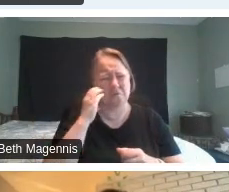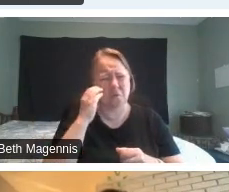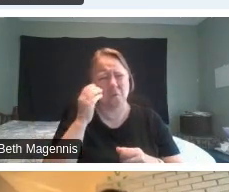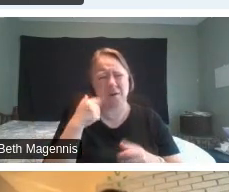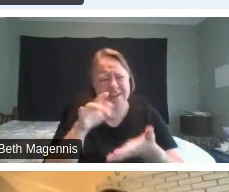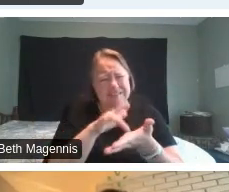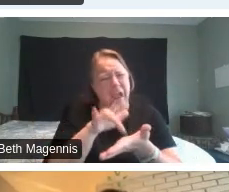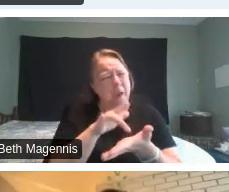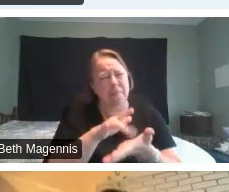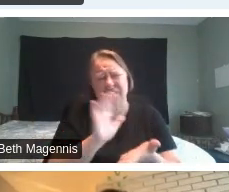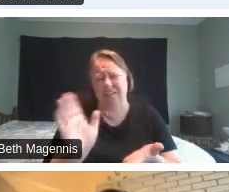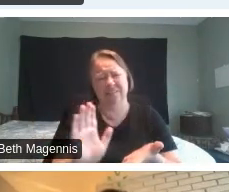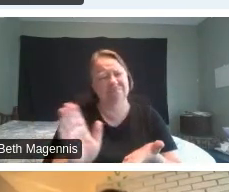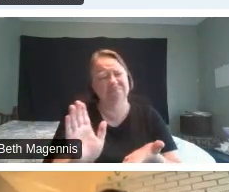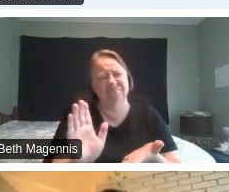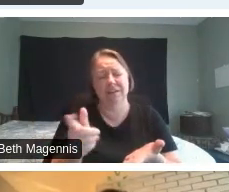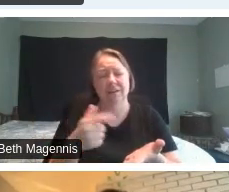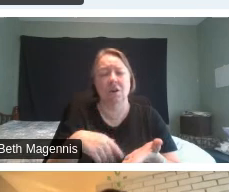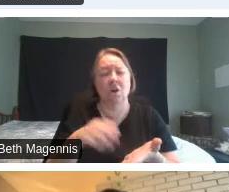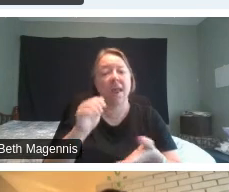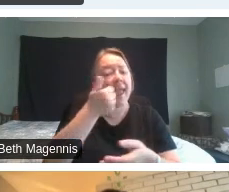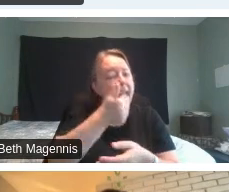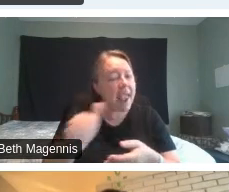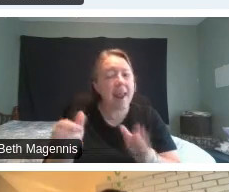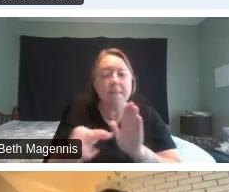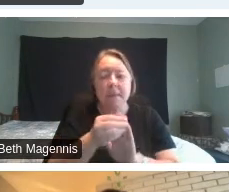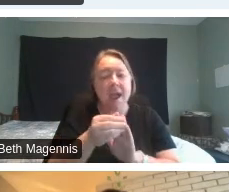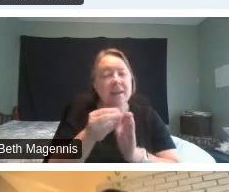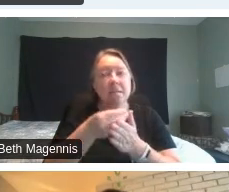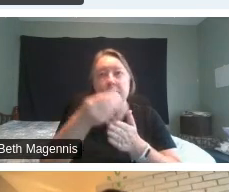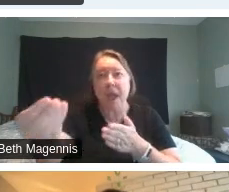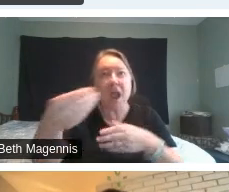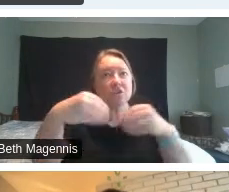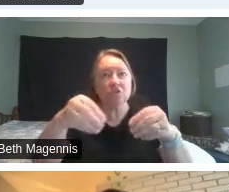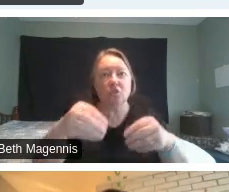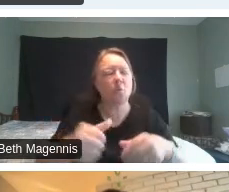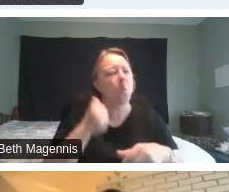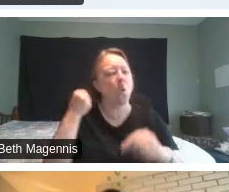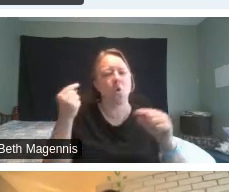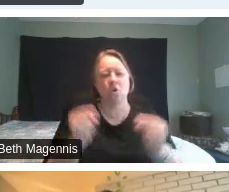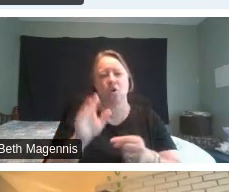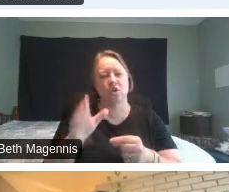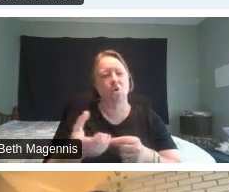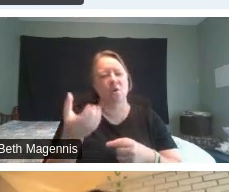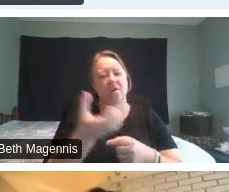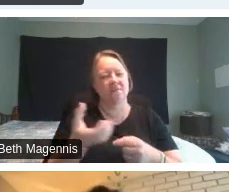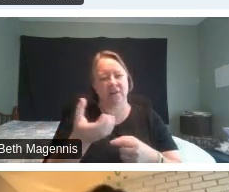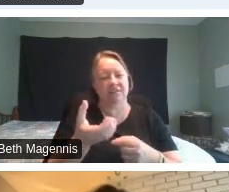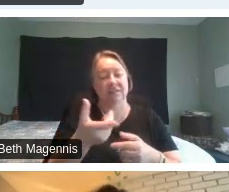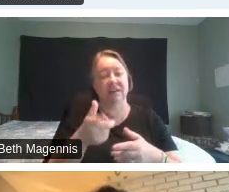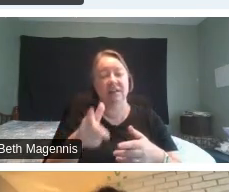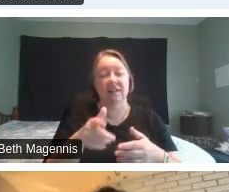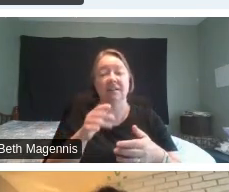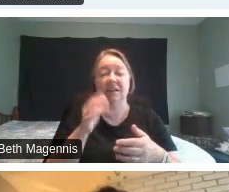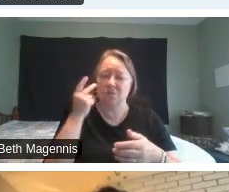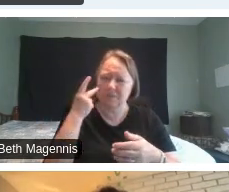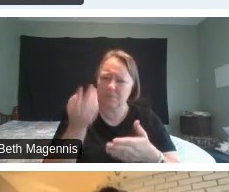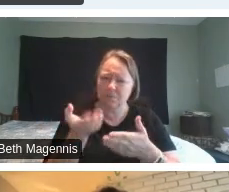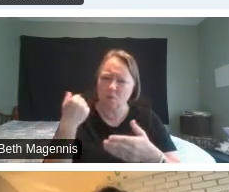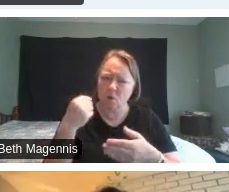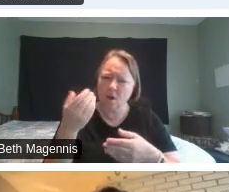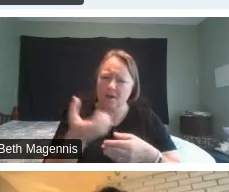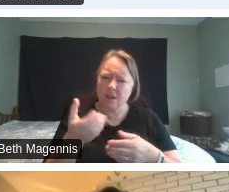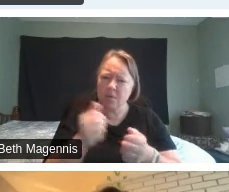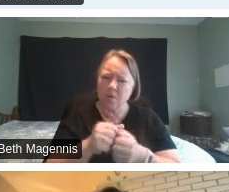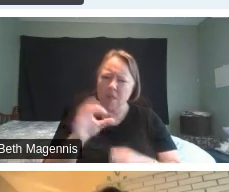technology. So no, any off-the-shelf magnet that you can get will not harm your device at all. And this is actually how, if you have ever seen the devices with